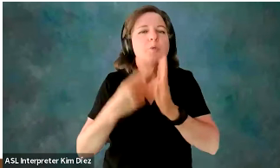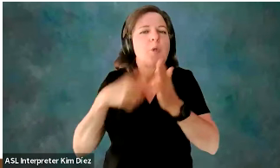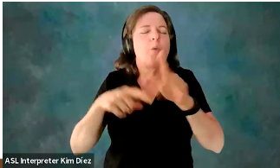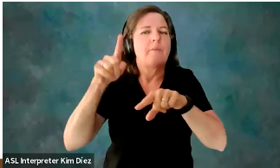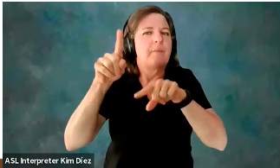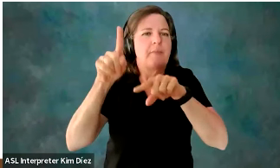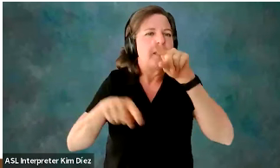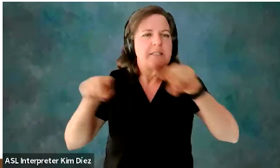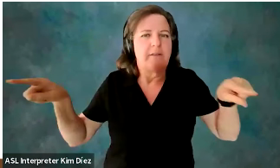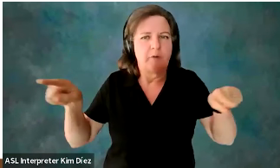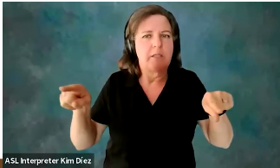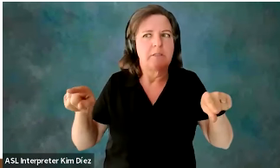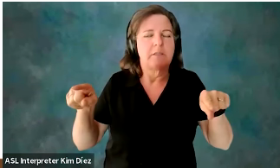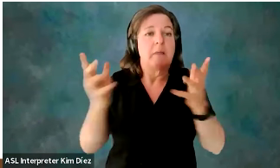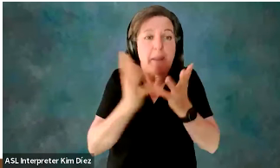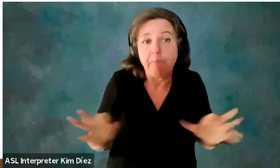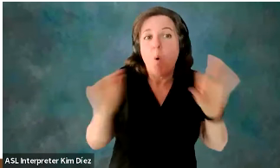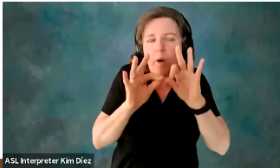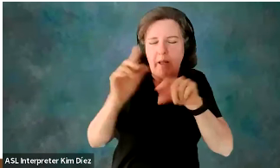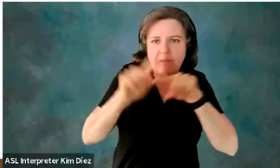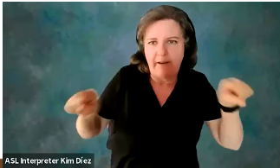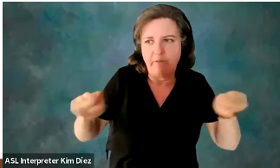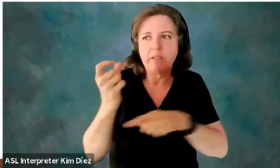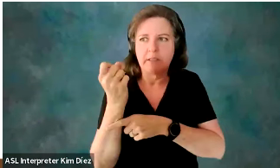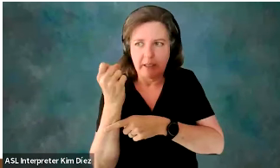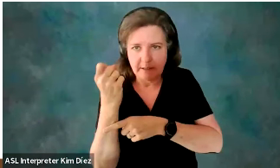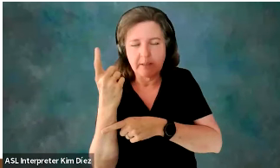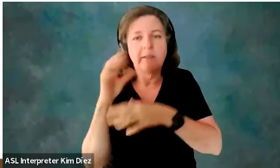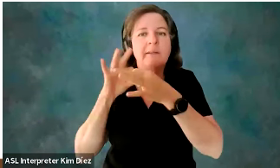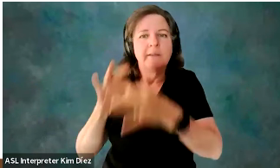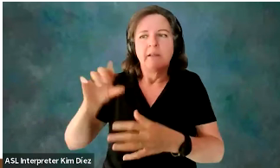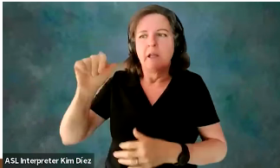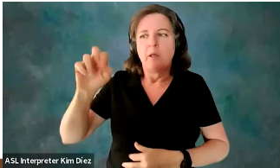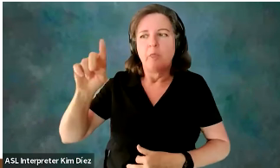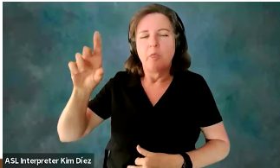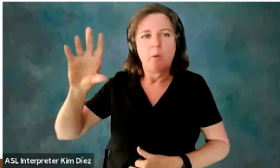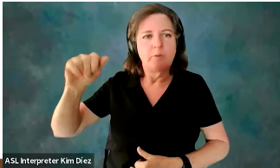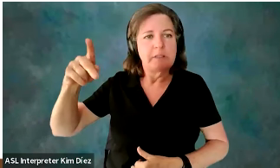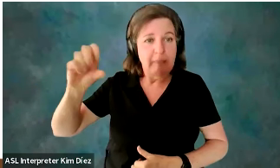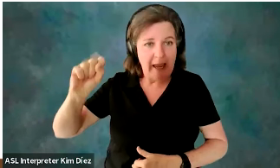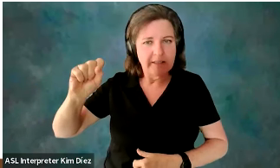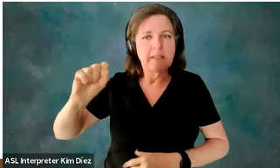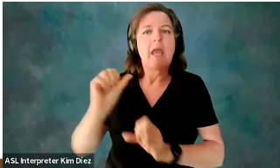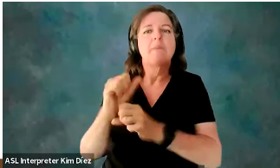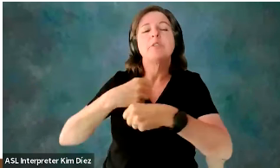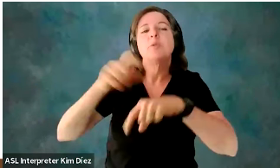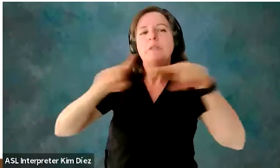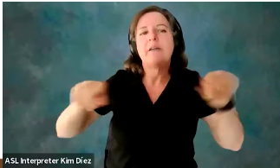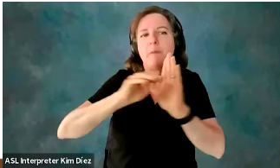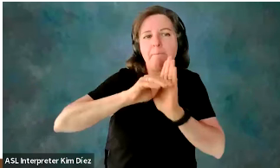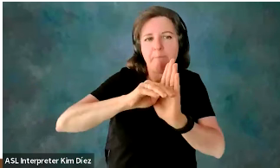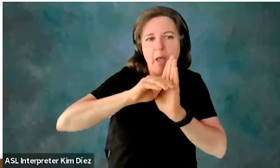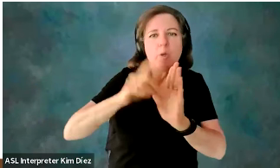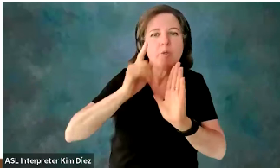differences, significant differences are, so that we can divide the area. We have different models for interpretation